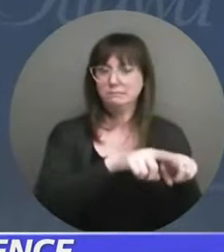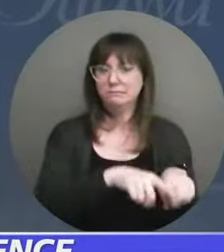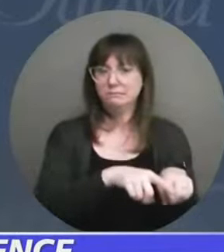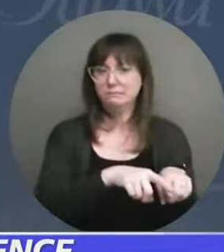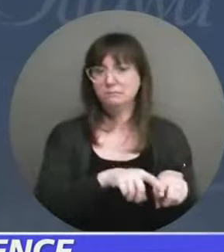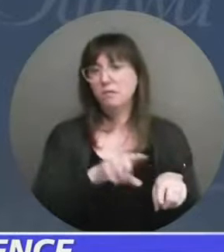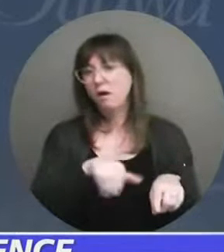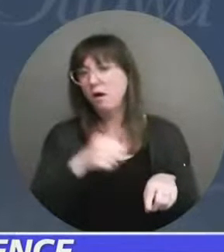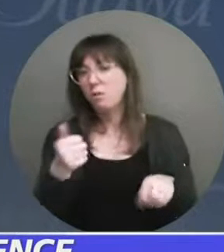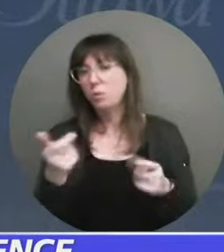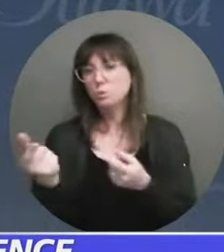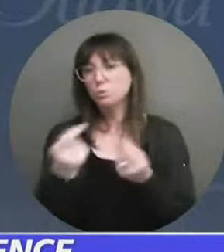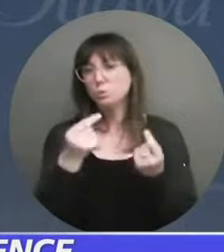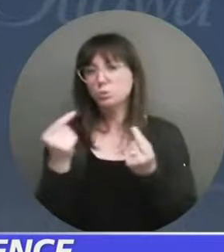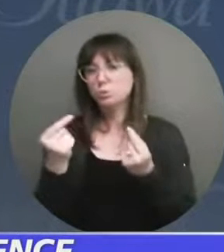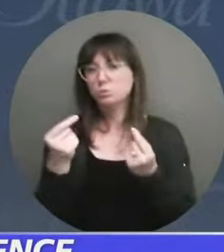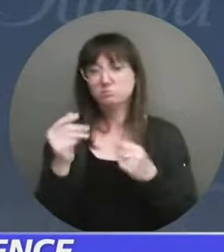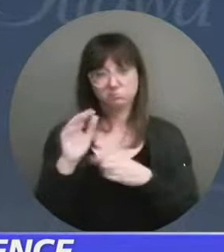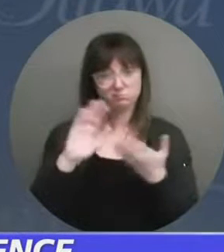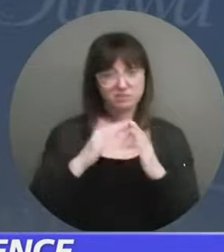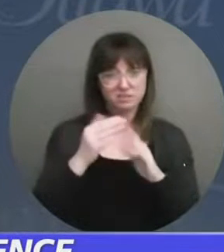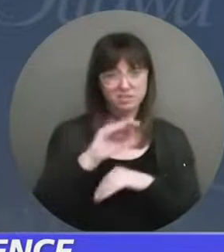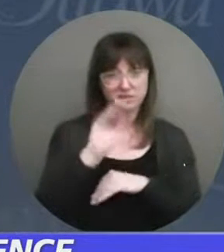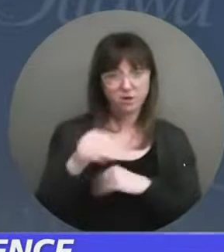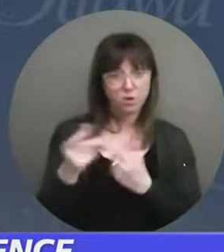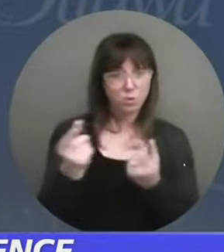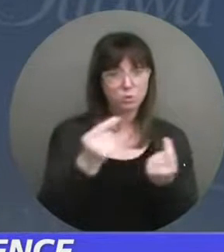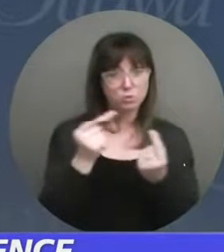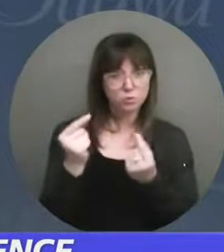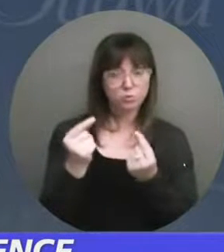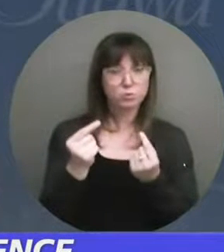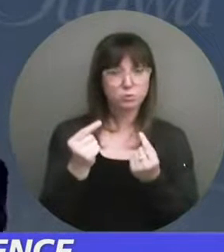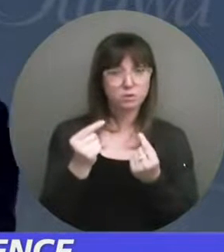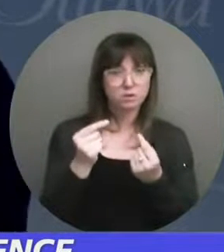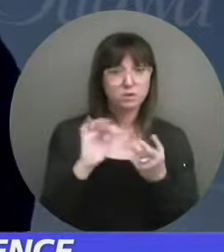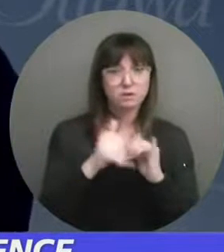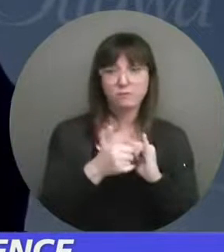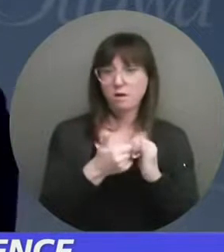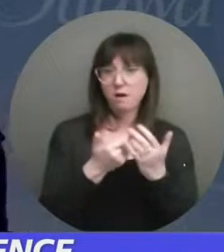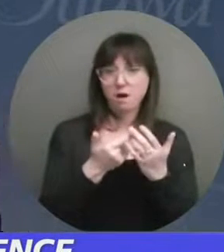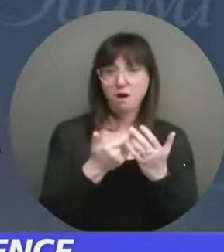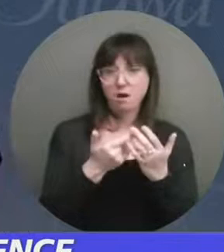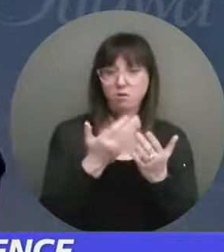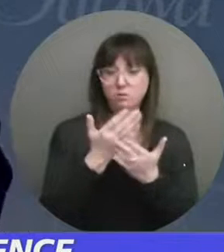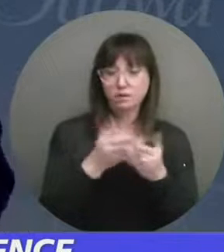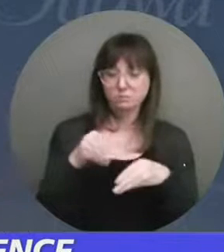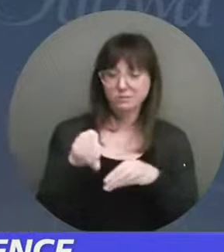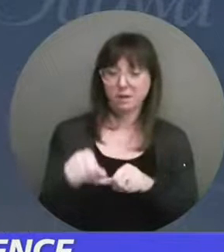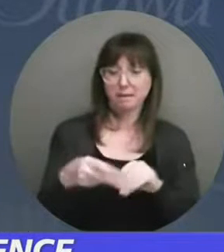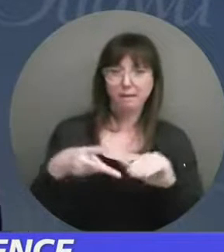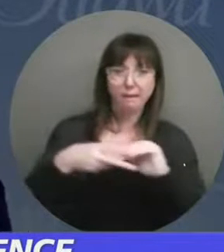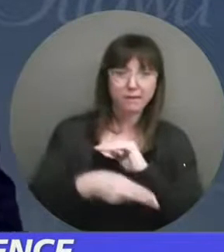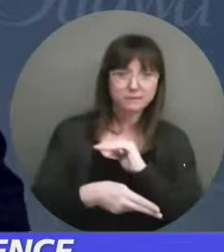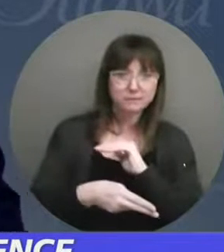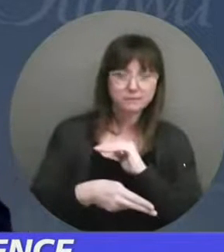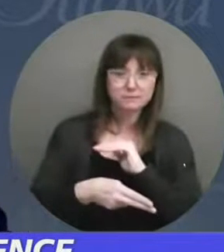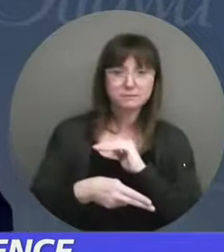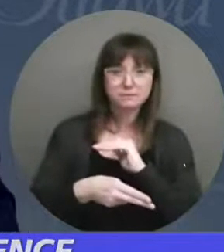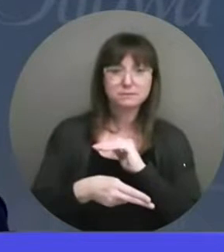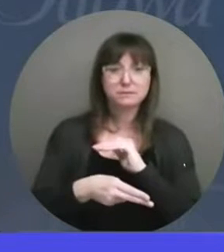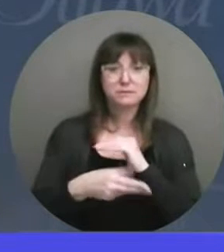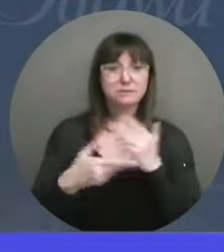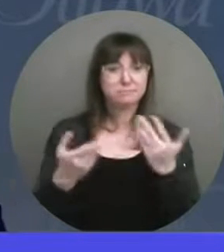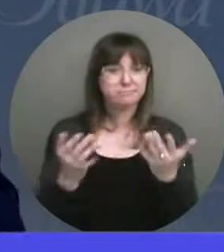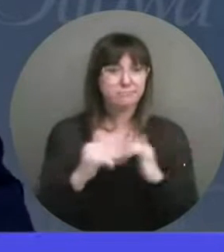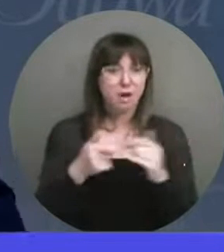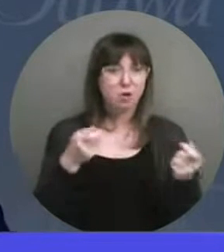What can the city do? What is it planning to do really to cut specific spending, for example, to deal with this deficit situation?